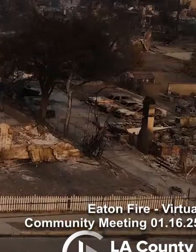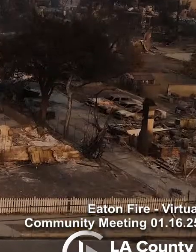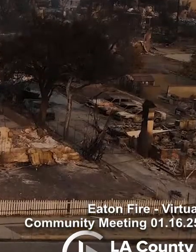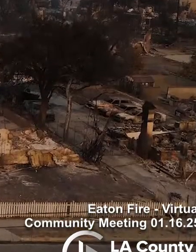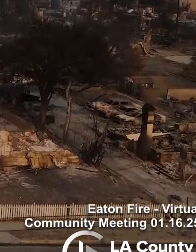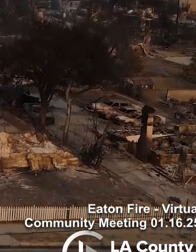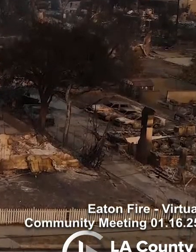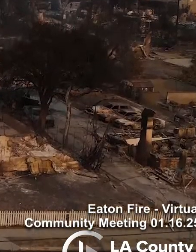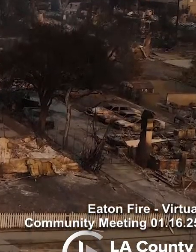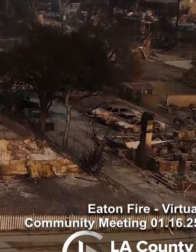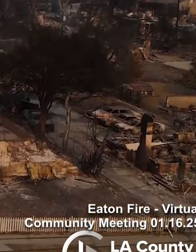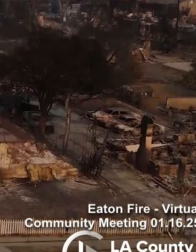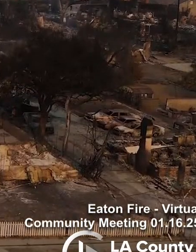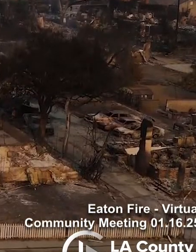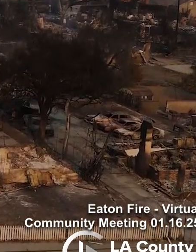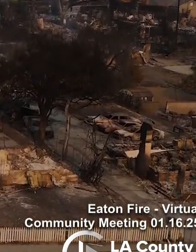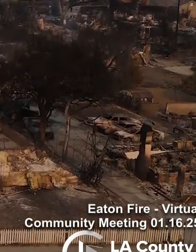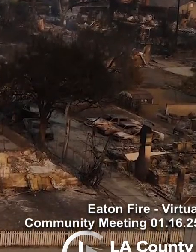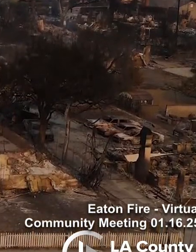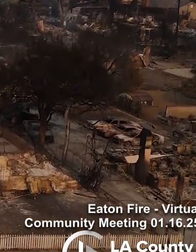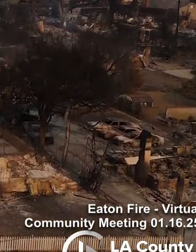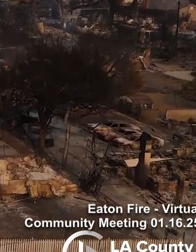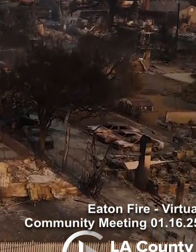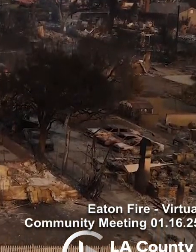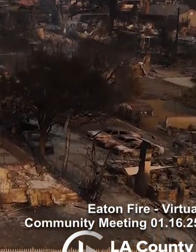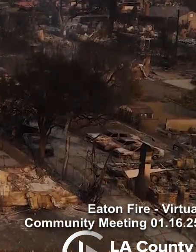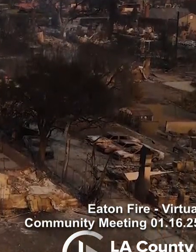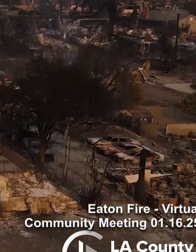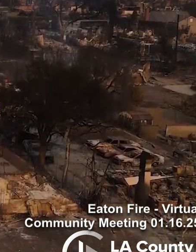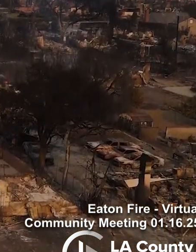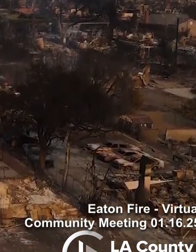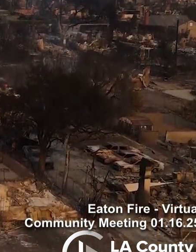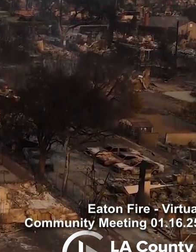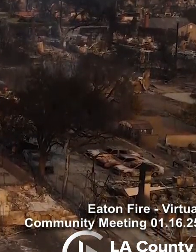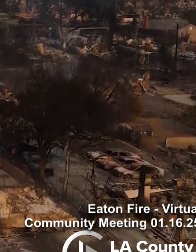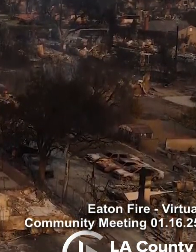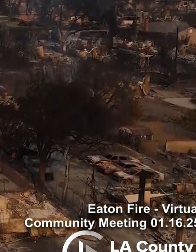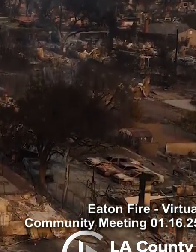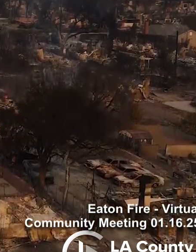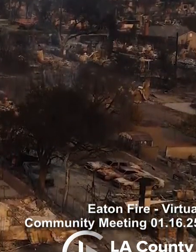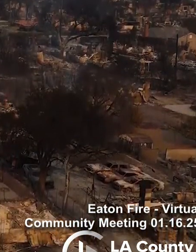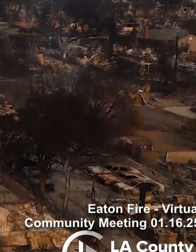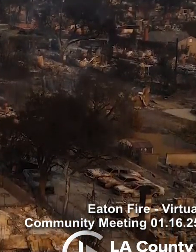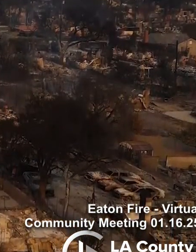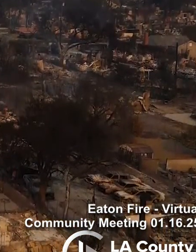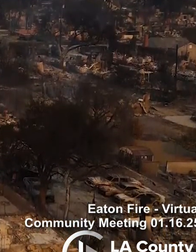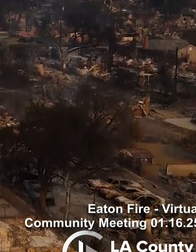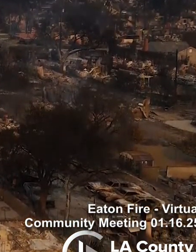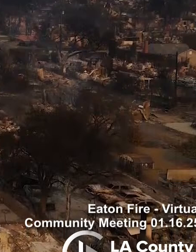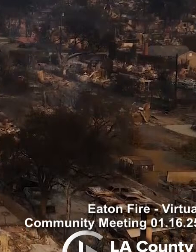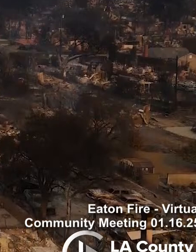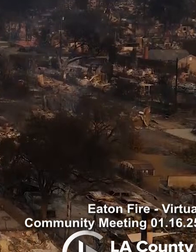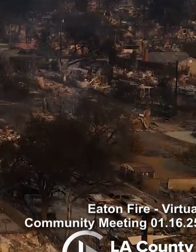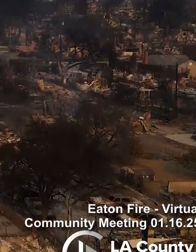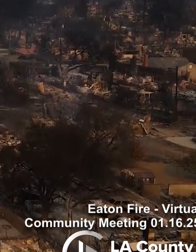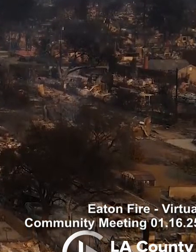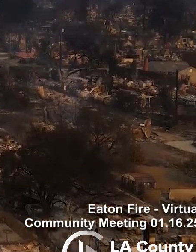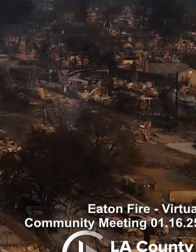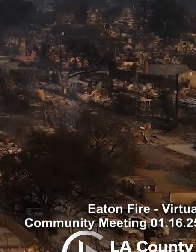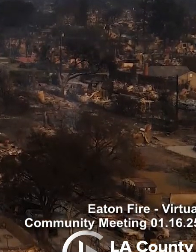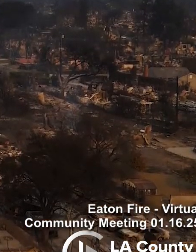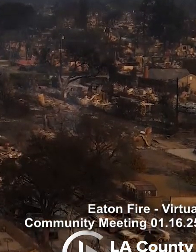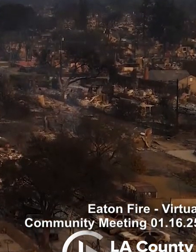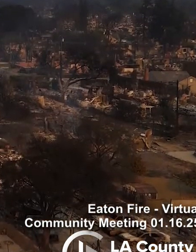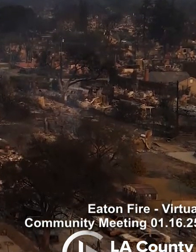removal. The county will launch a debris removal program to assist property owners in safely removing debris.